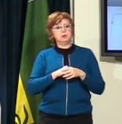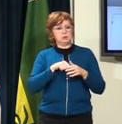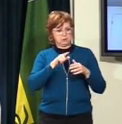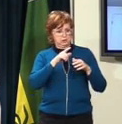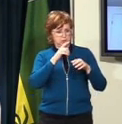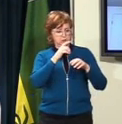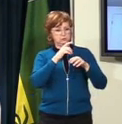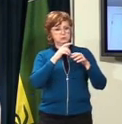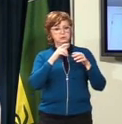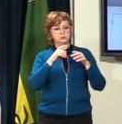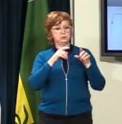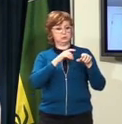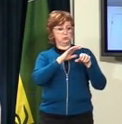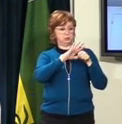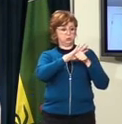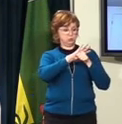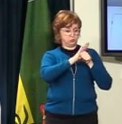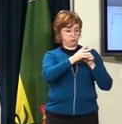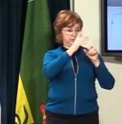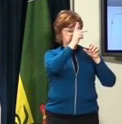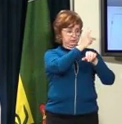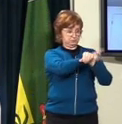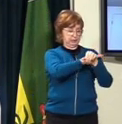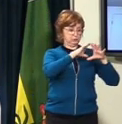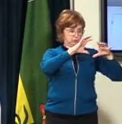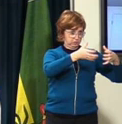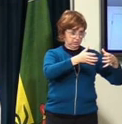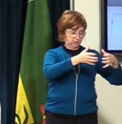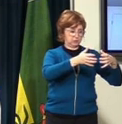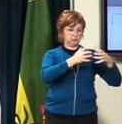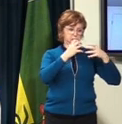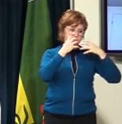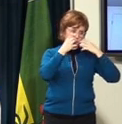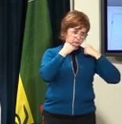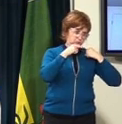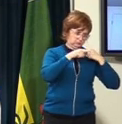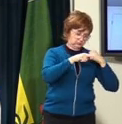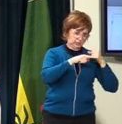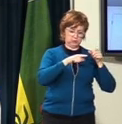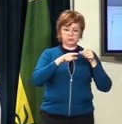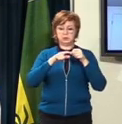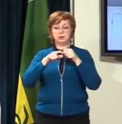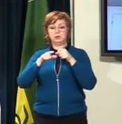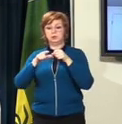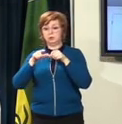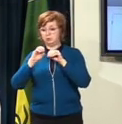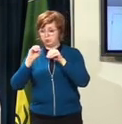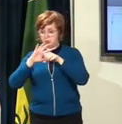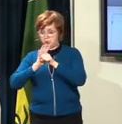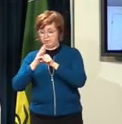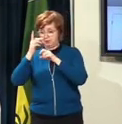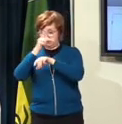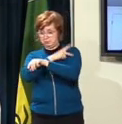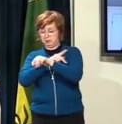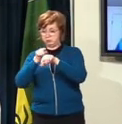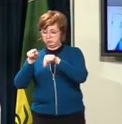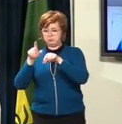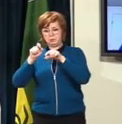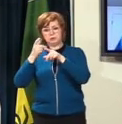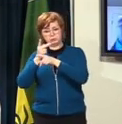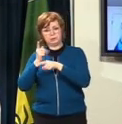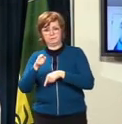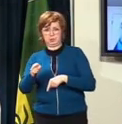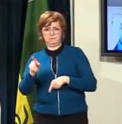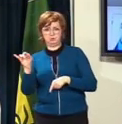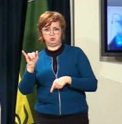Because non-COVID patients obviously we need to care for them as well. So there are a number of variables. So we don't have a number of, at